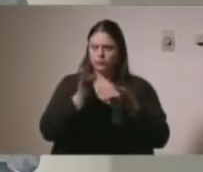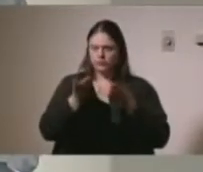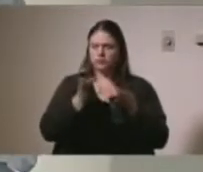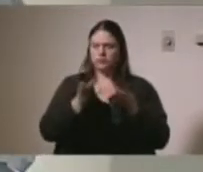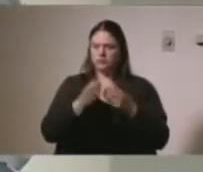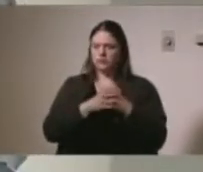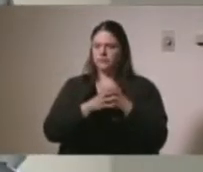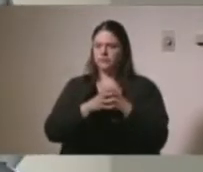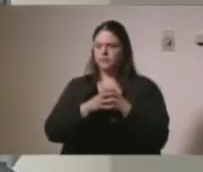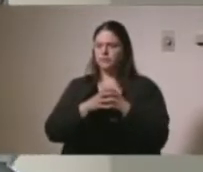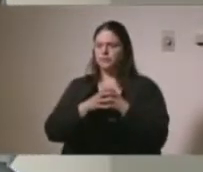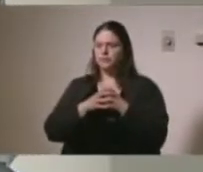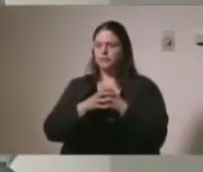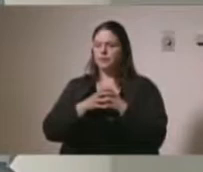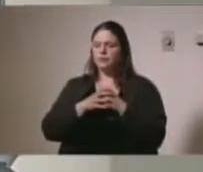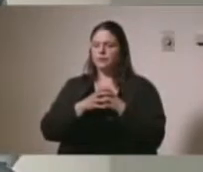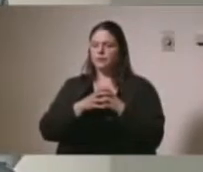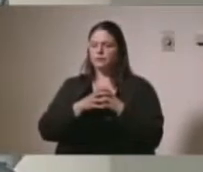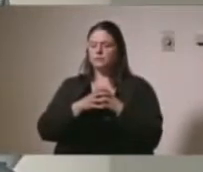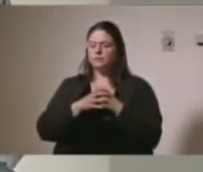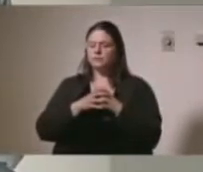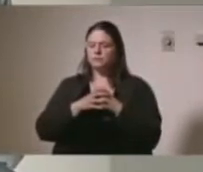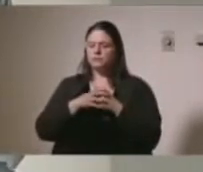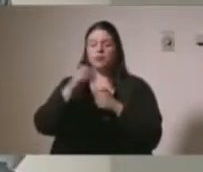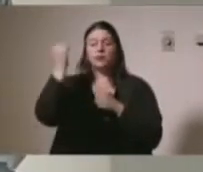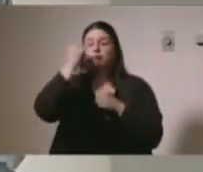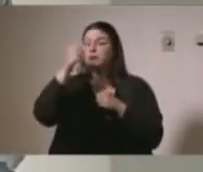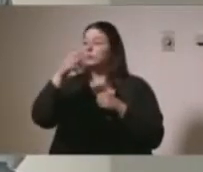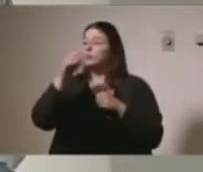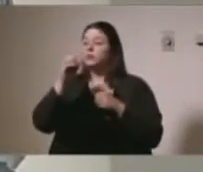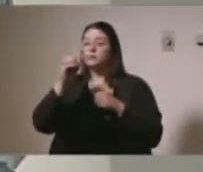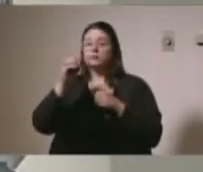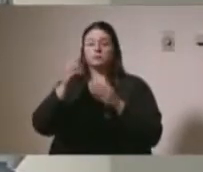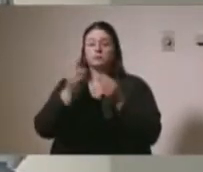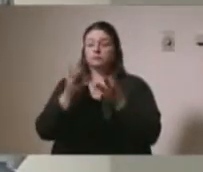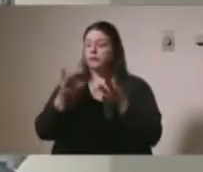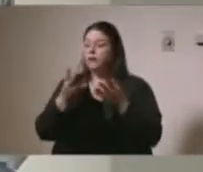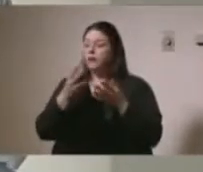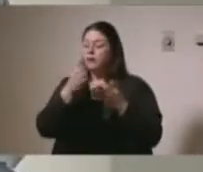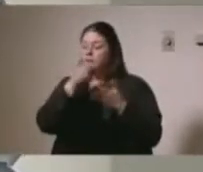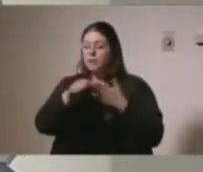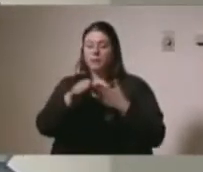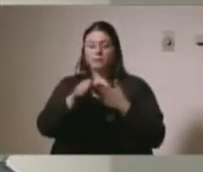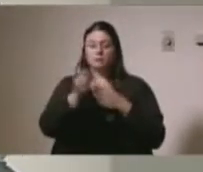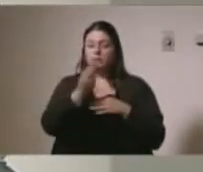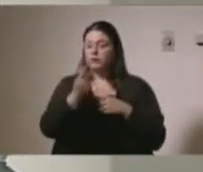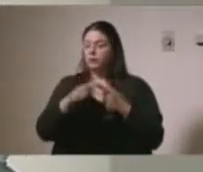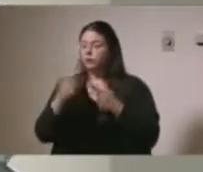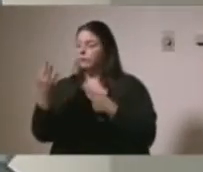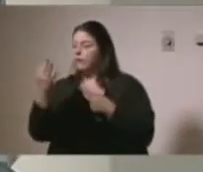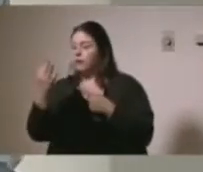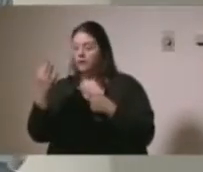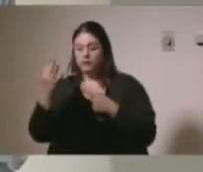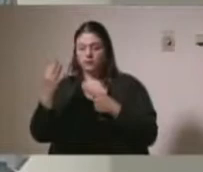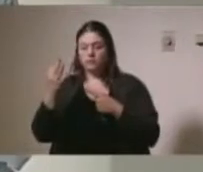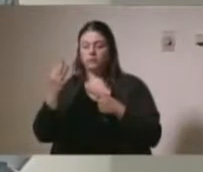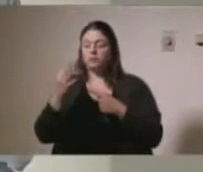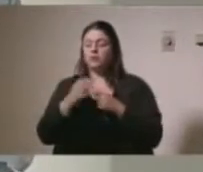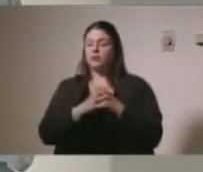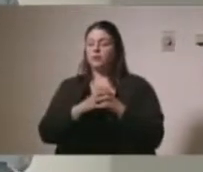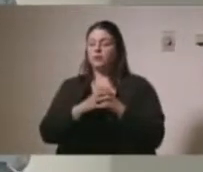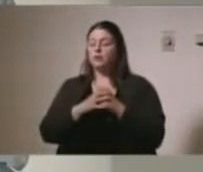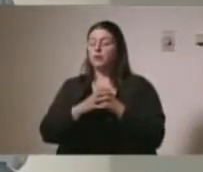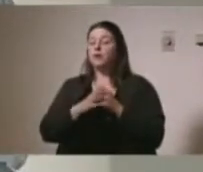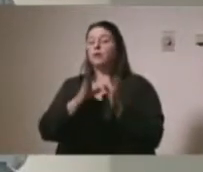The Italian Post Group delivers correspondence in every community 5 days a week, Monday to Friday, whereas